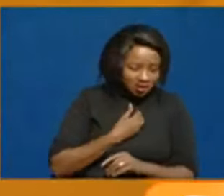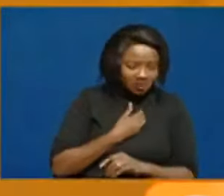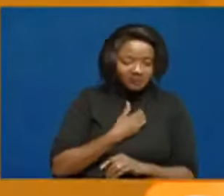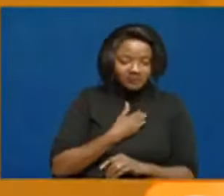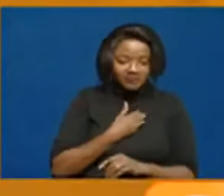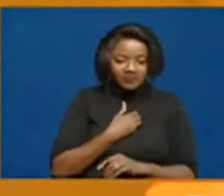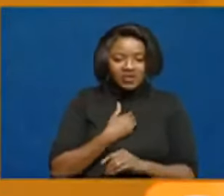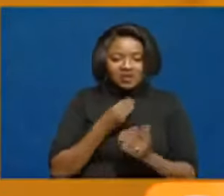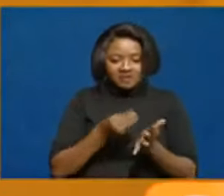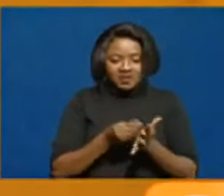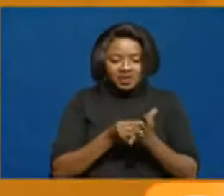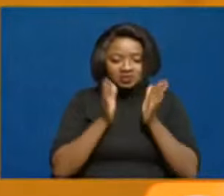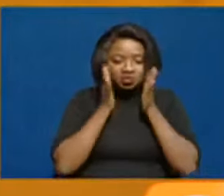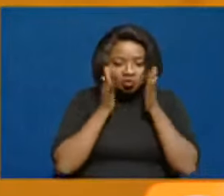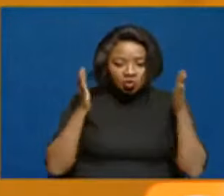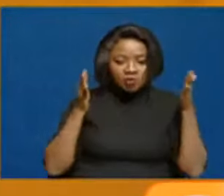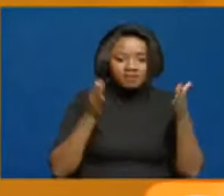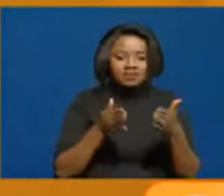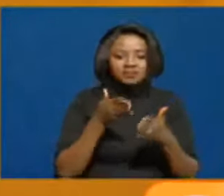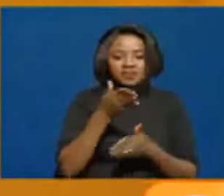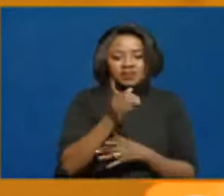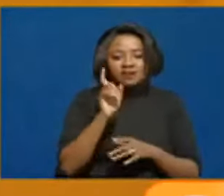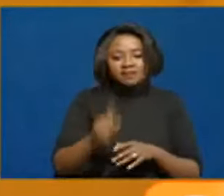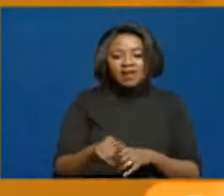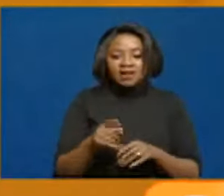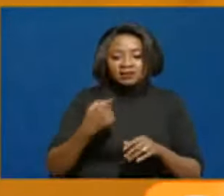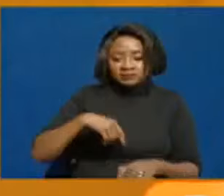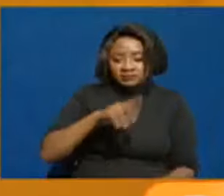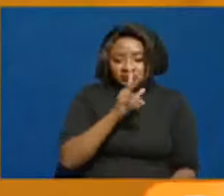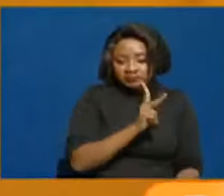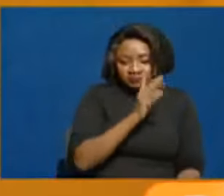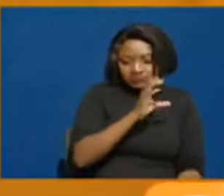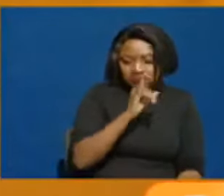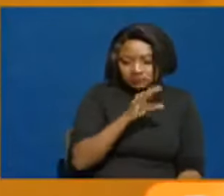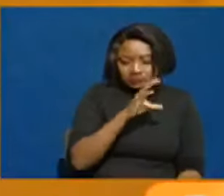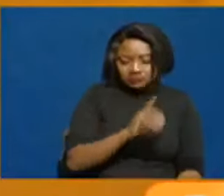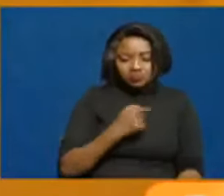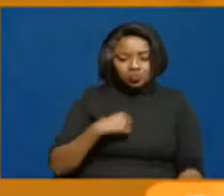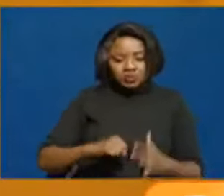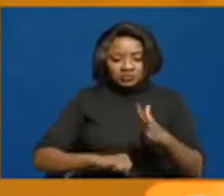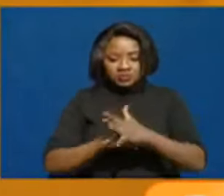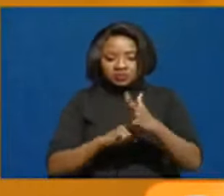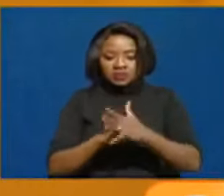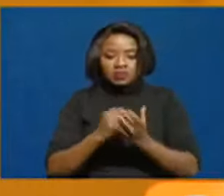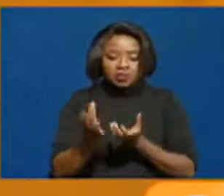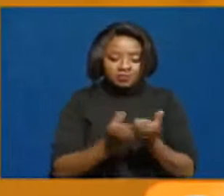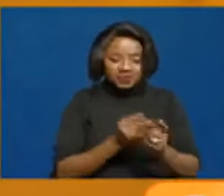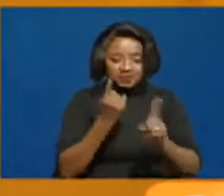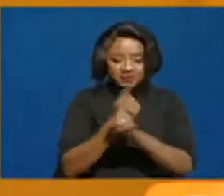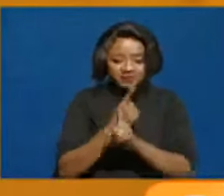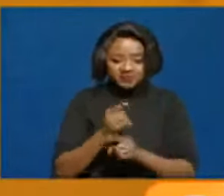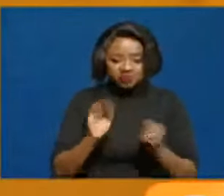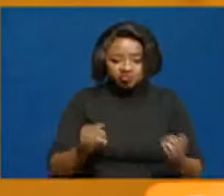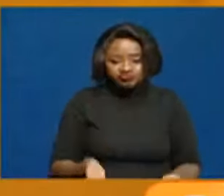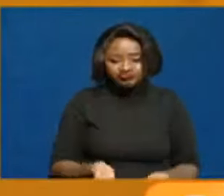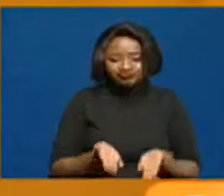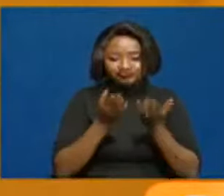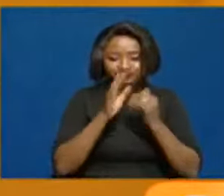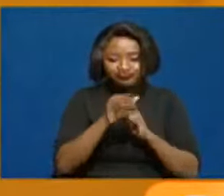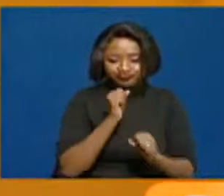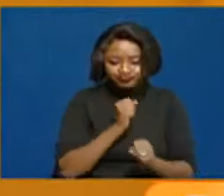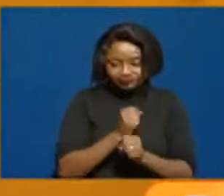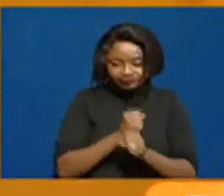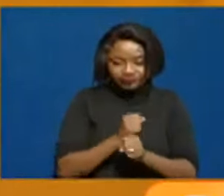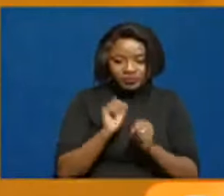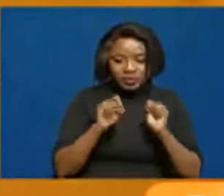there is financial commitment that needs to be done there. At KCIC, we are doing that by supporting enterprises to be able to improve their efficiency, to be able to help